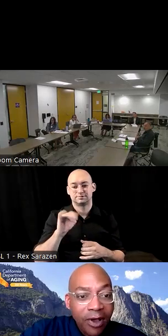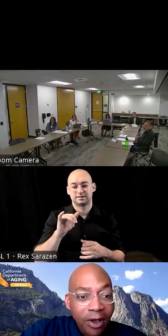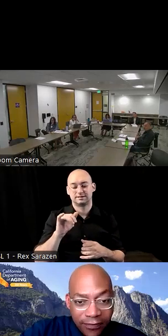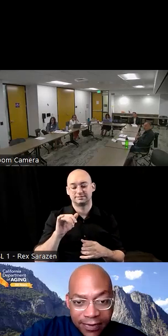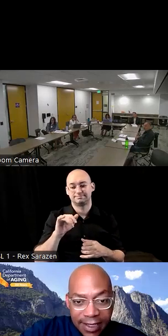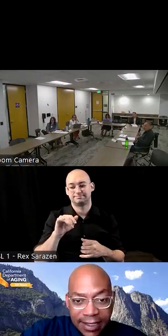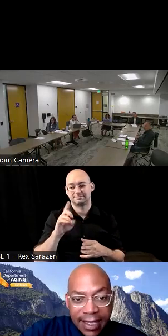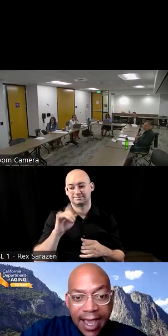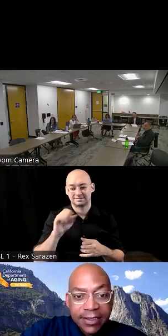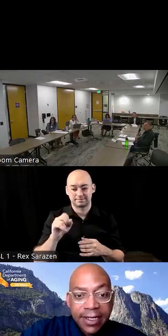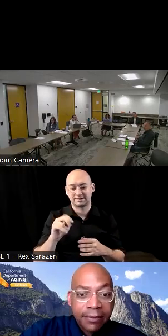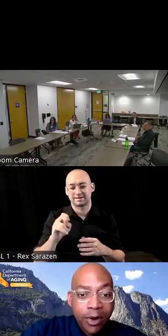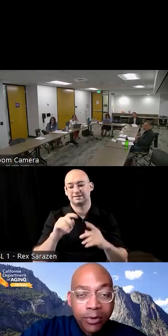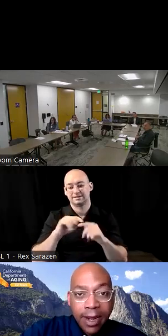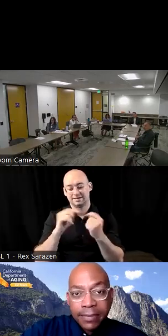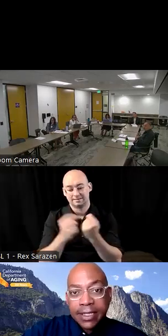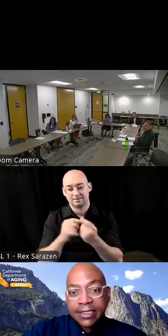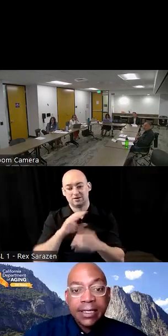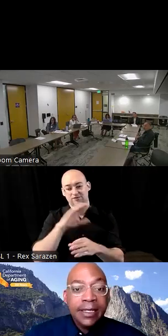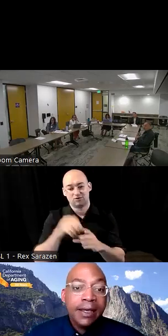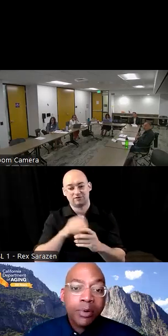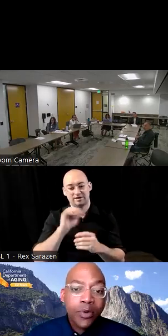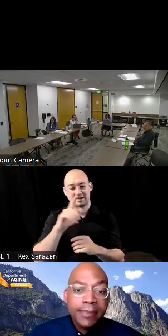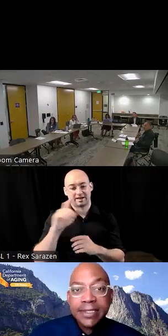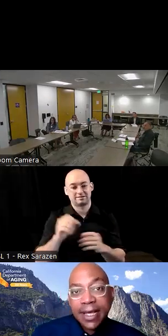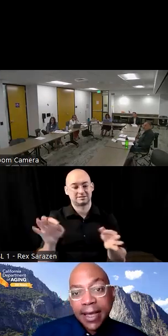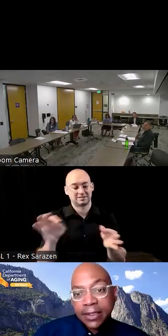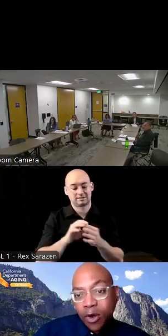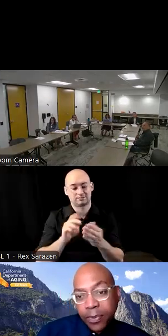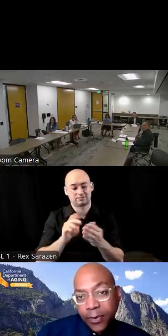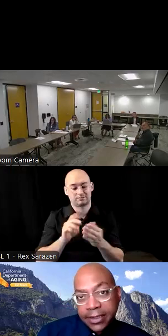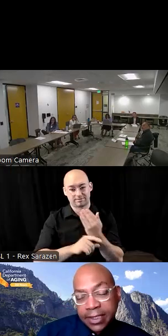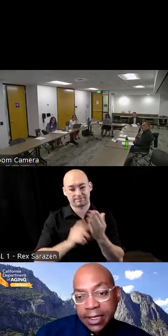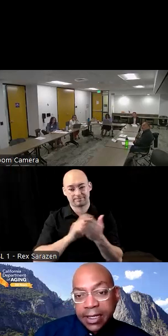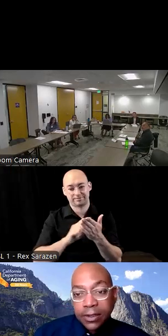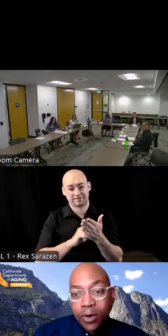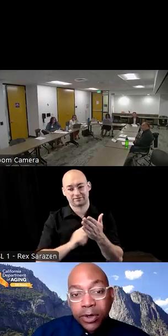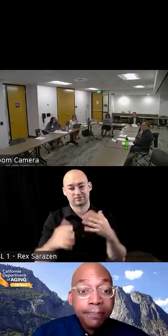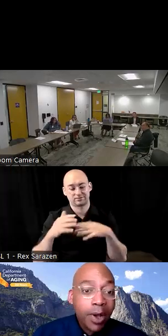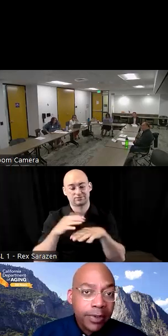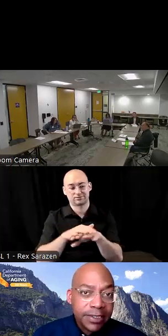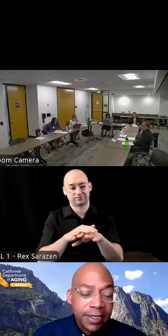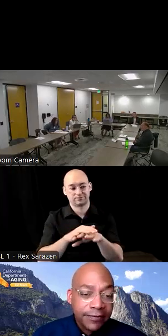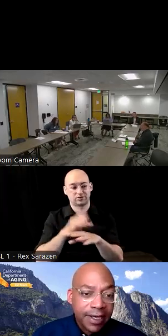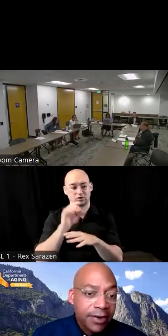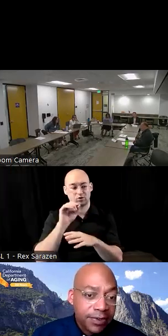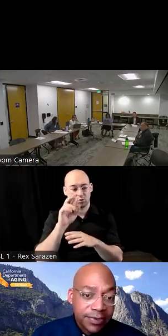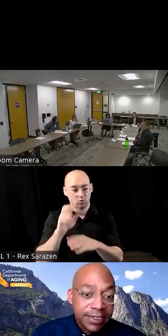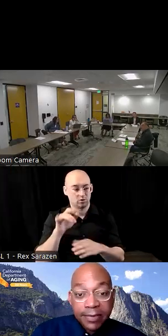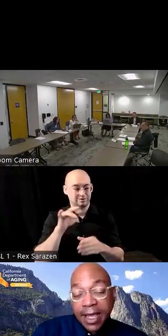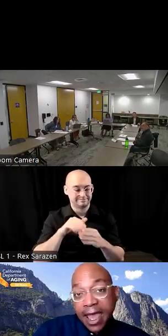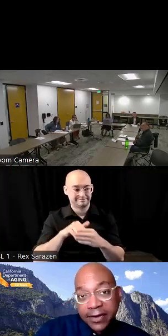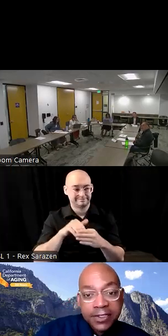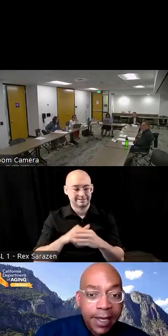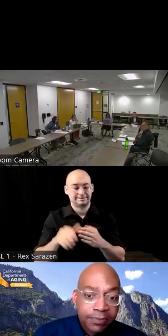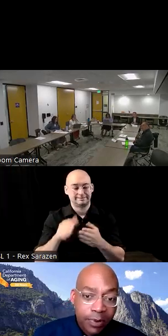is involved in the CALS Connect program, because the program design incorporates the core components of the care